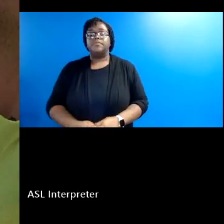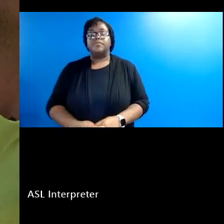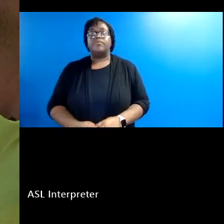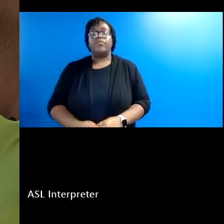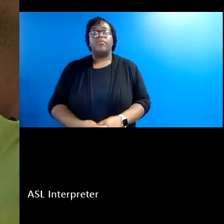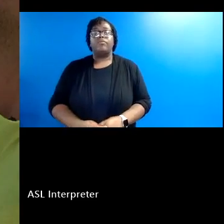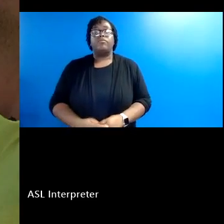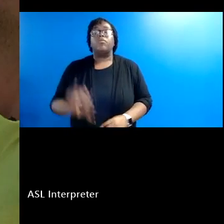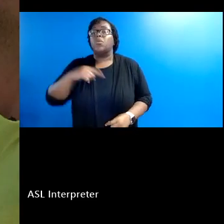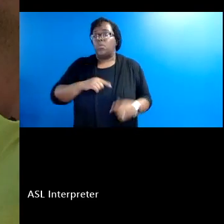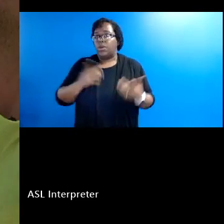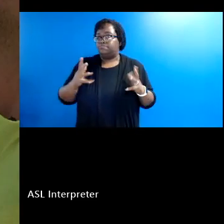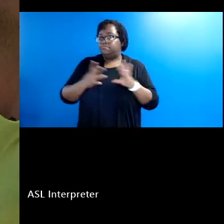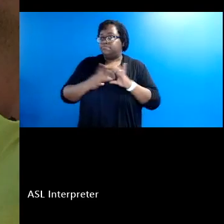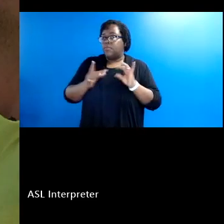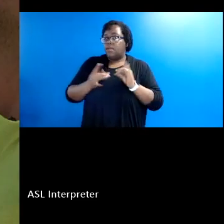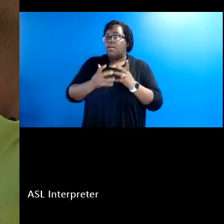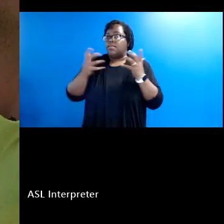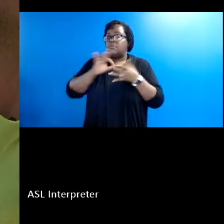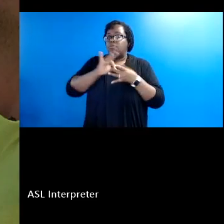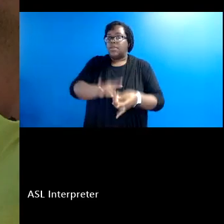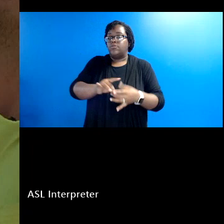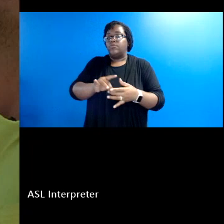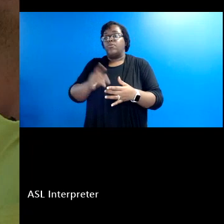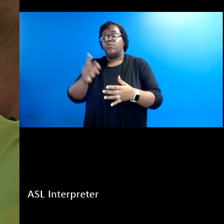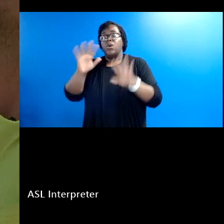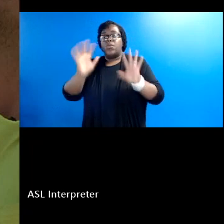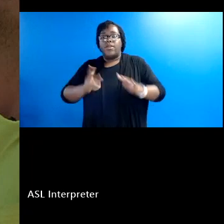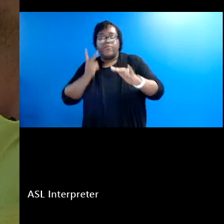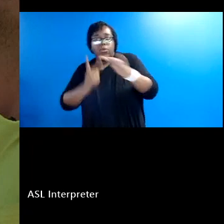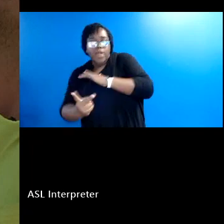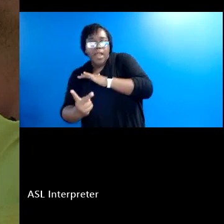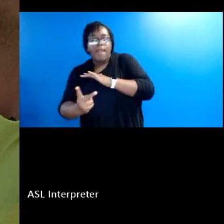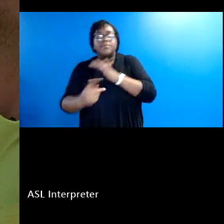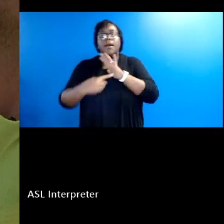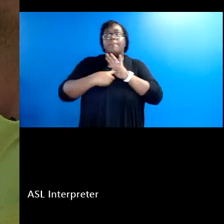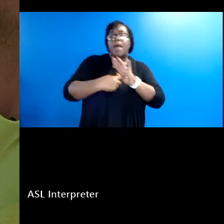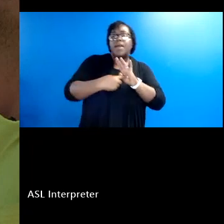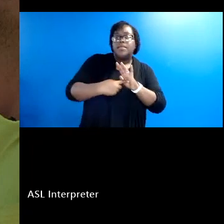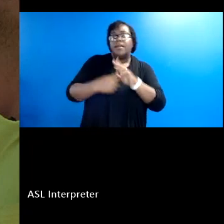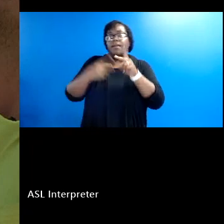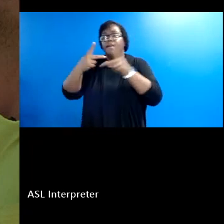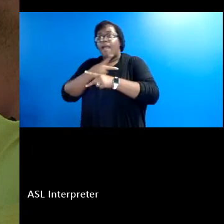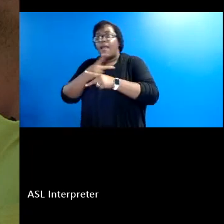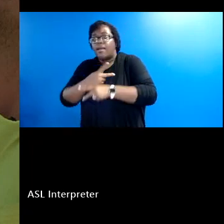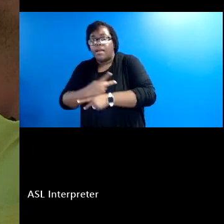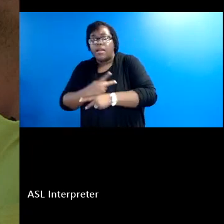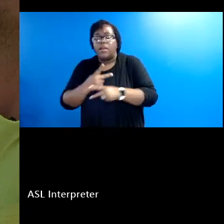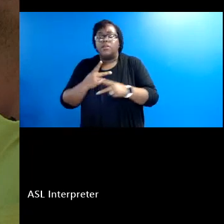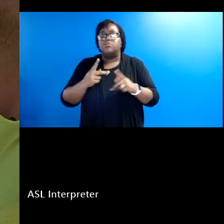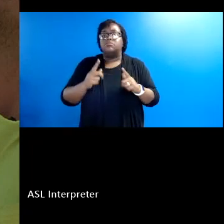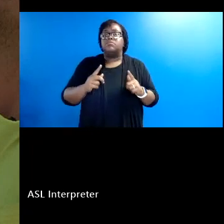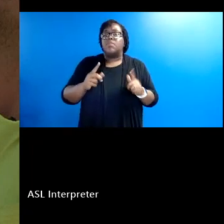We've talked a lot about the forecasting and modeling and calculating, but I also want